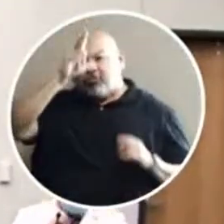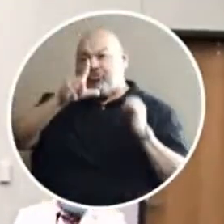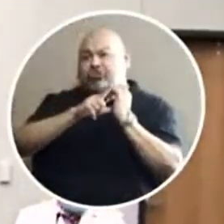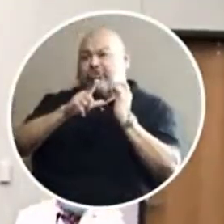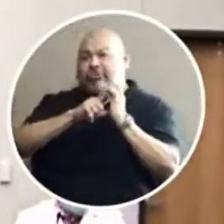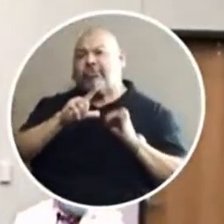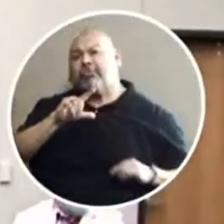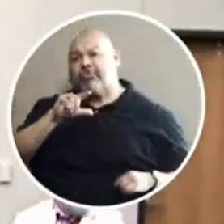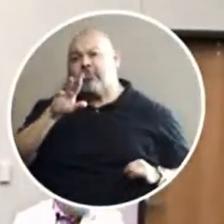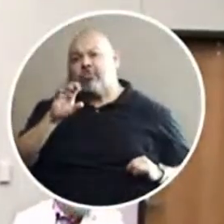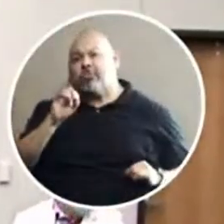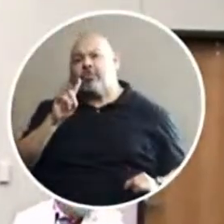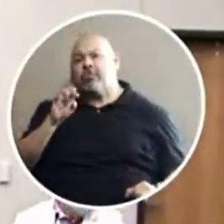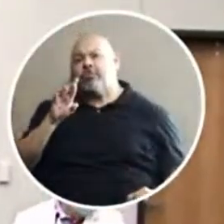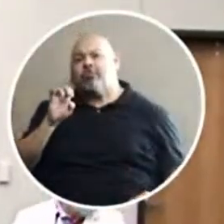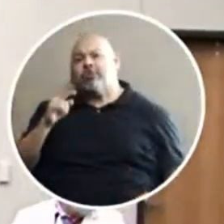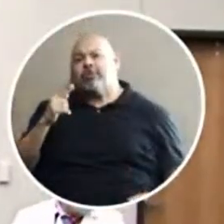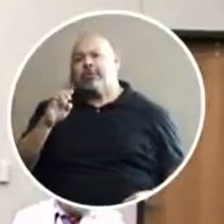podium and